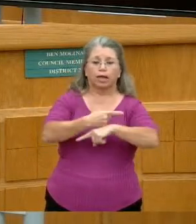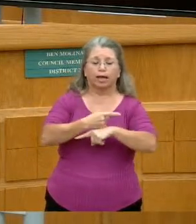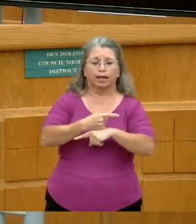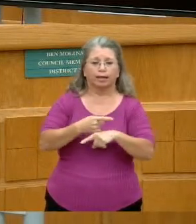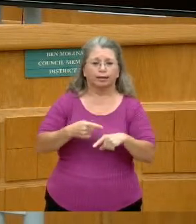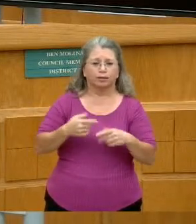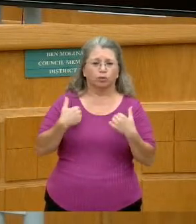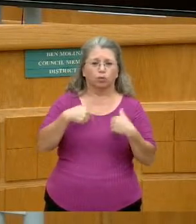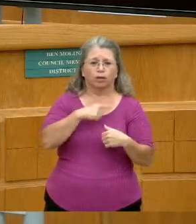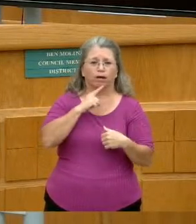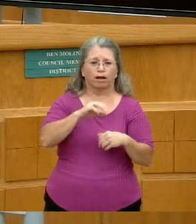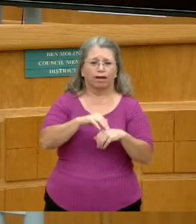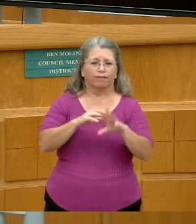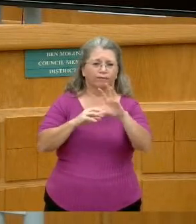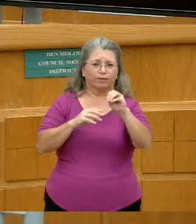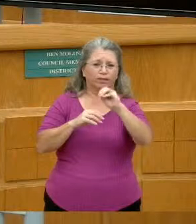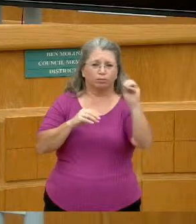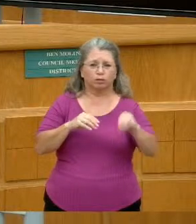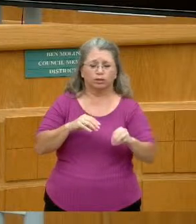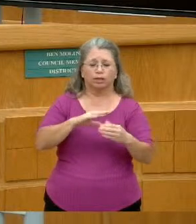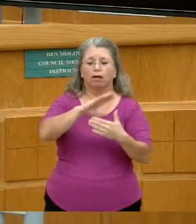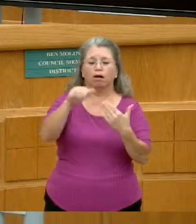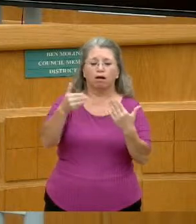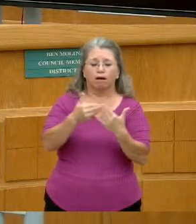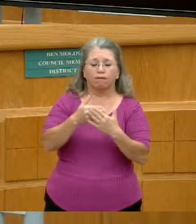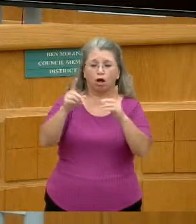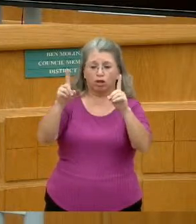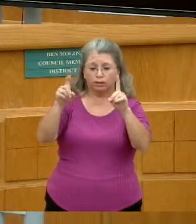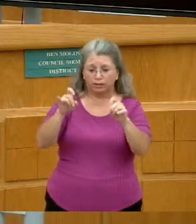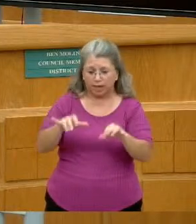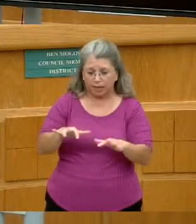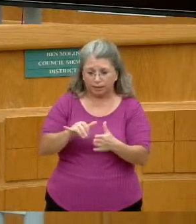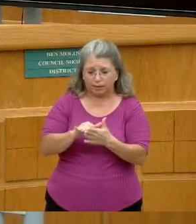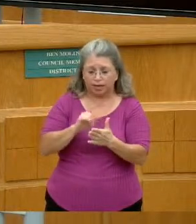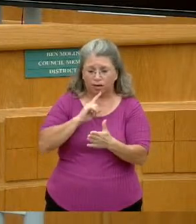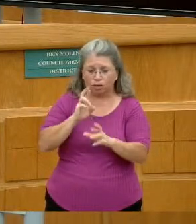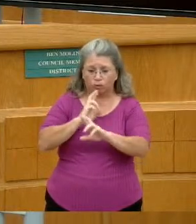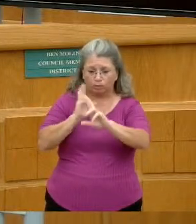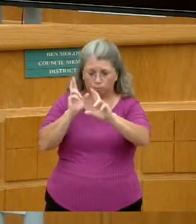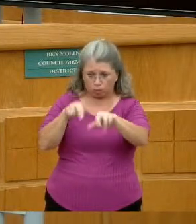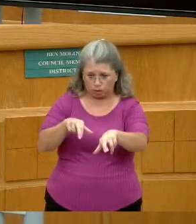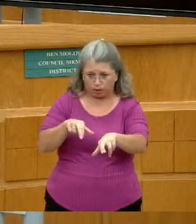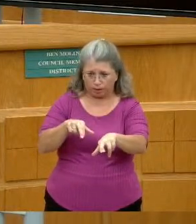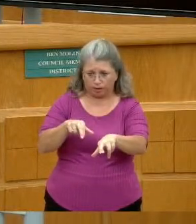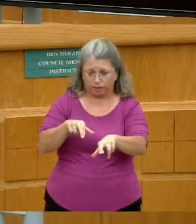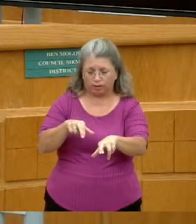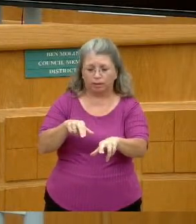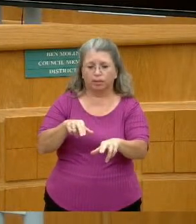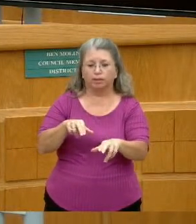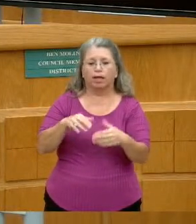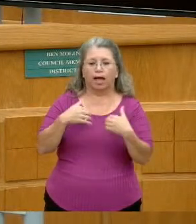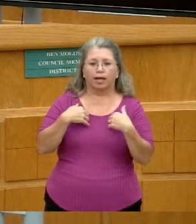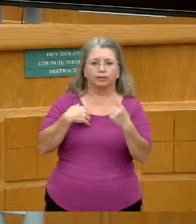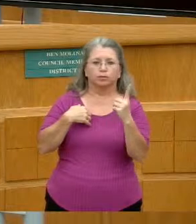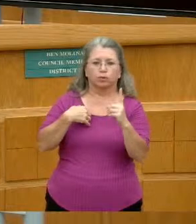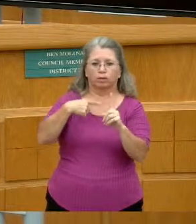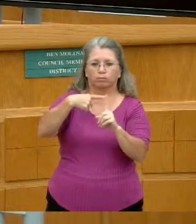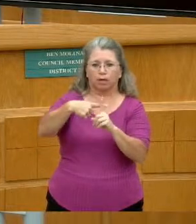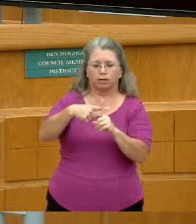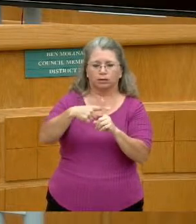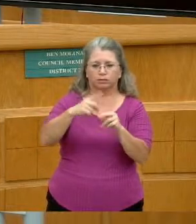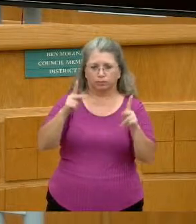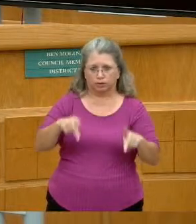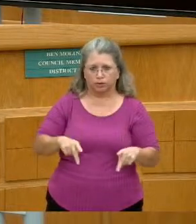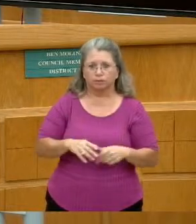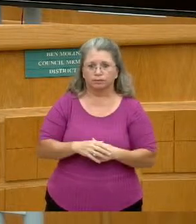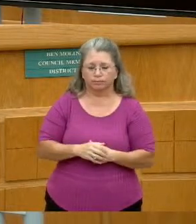at 50% of all of the tests that are being recorded. There's a positive person. Now,